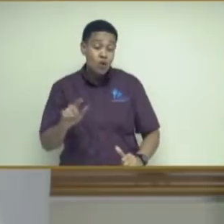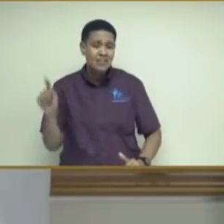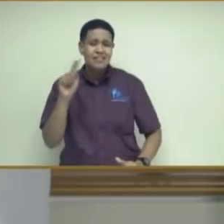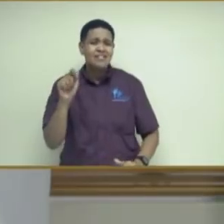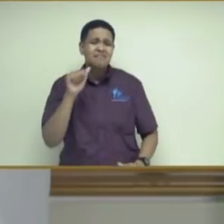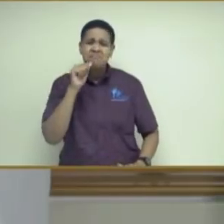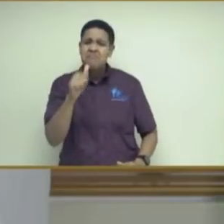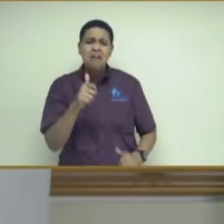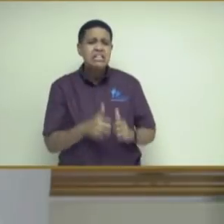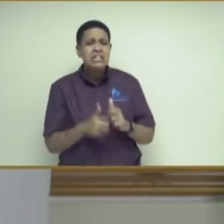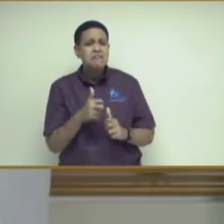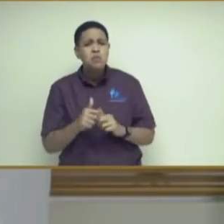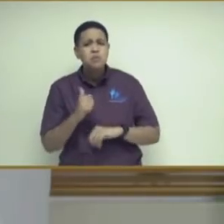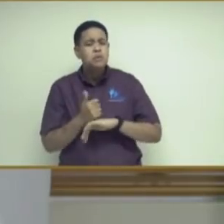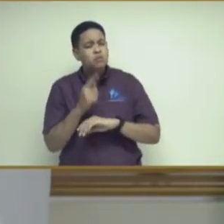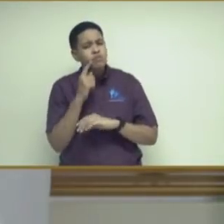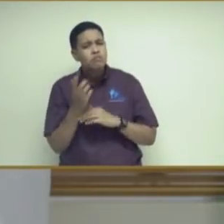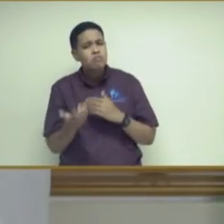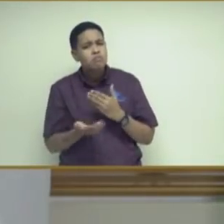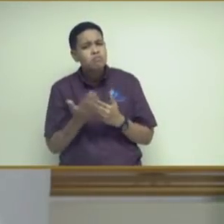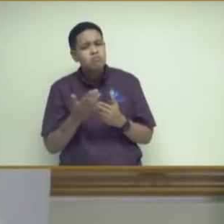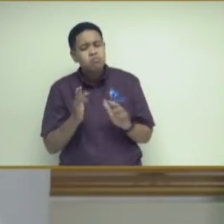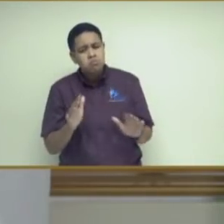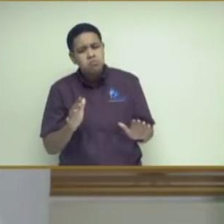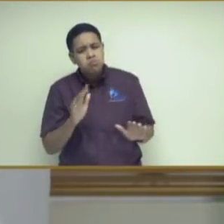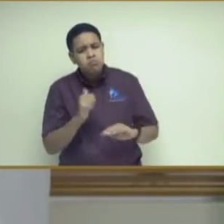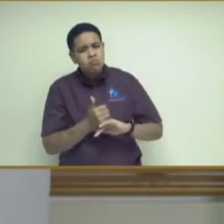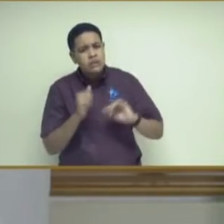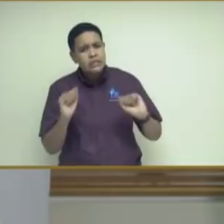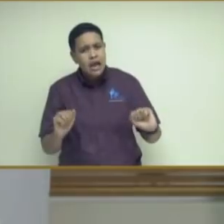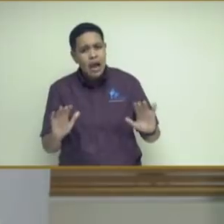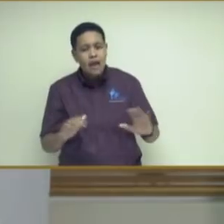not that difficult to put in place, frankly speaking.